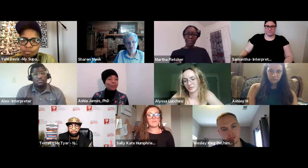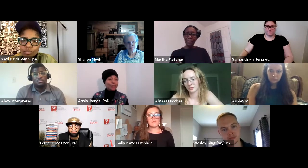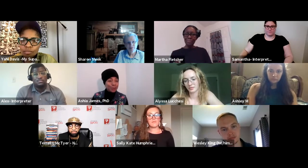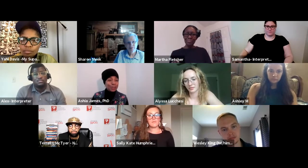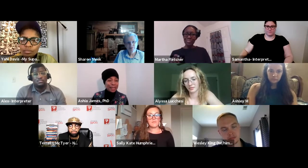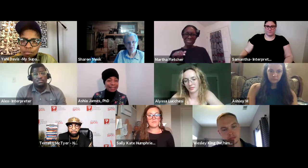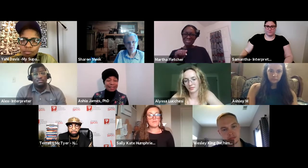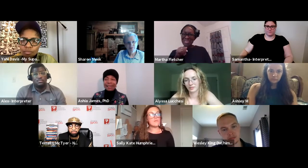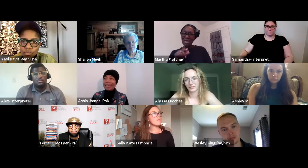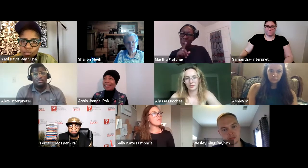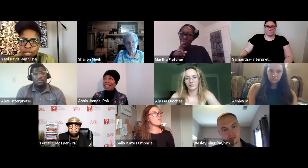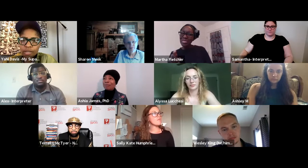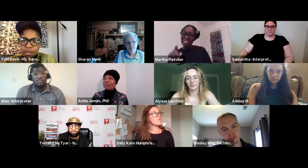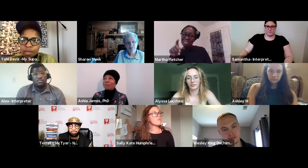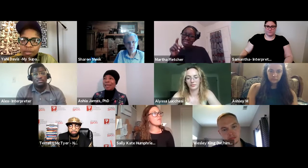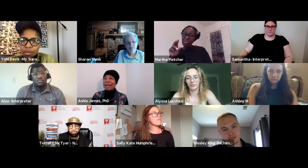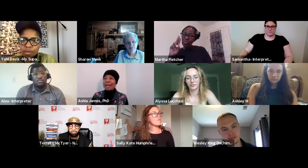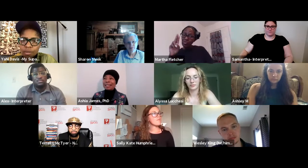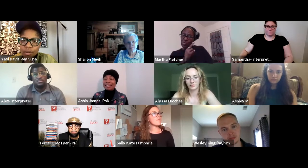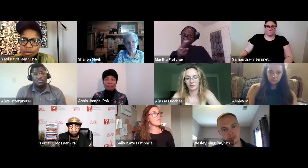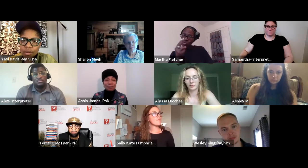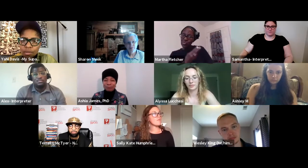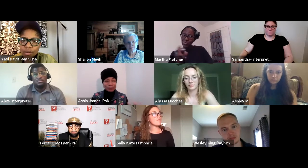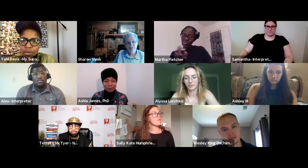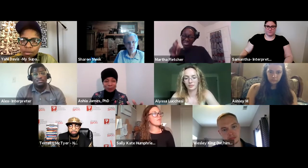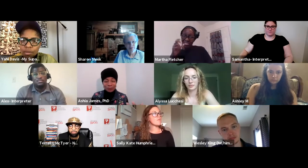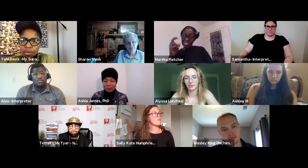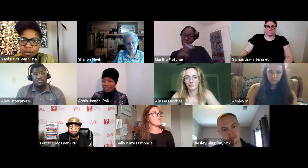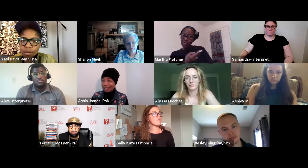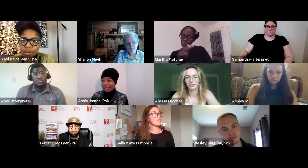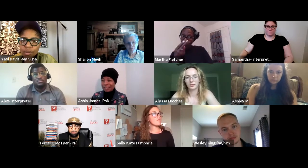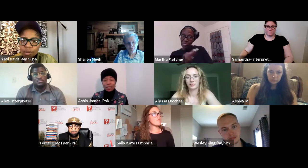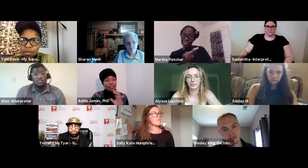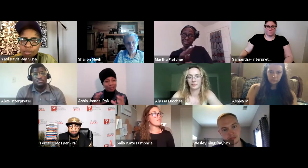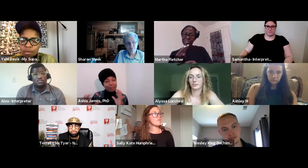have to use it as a